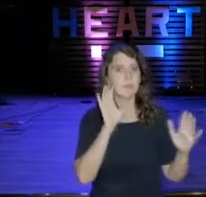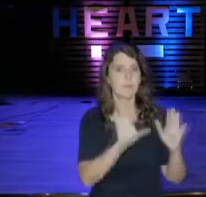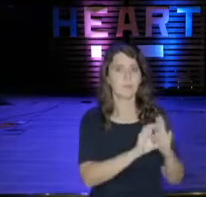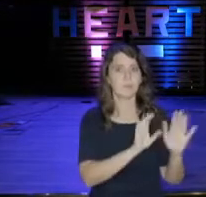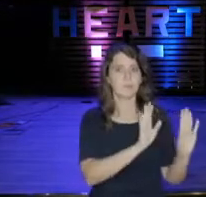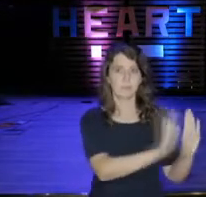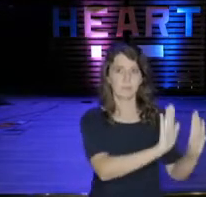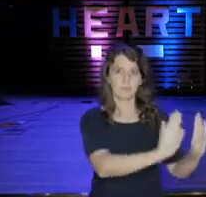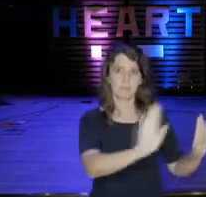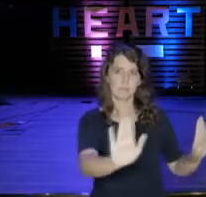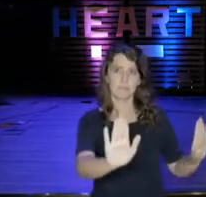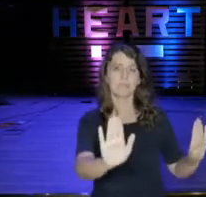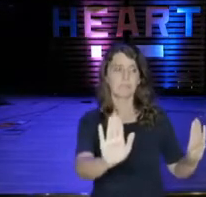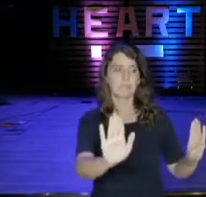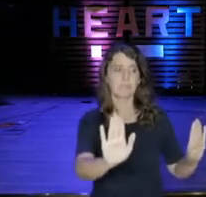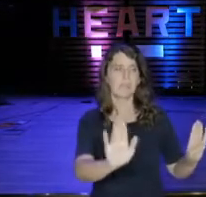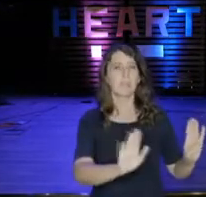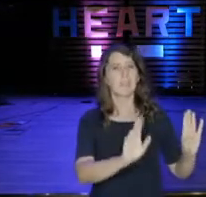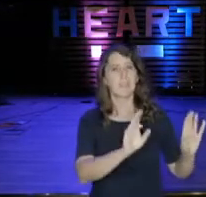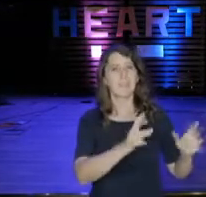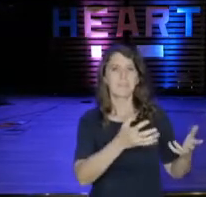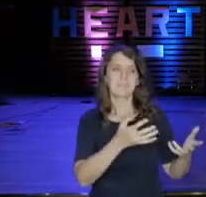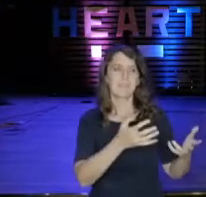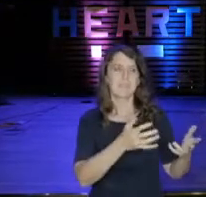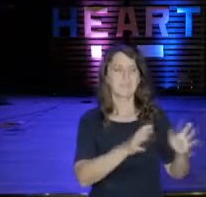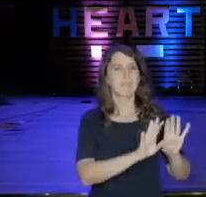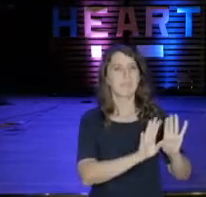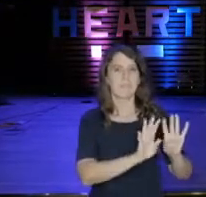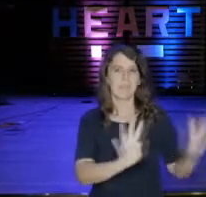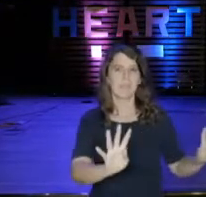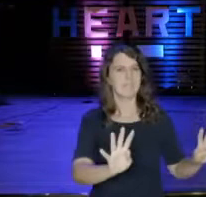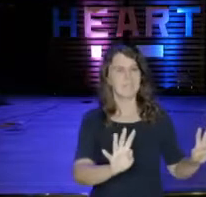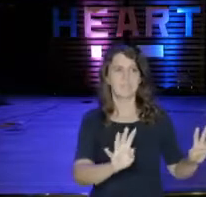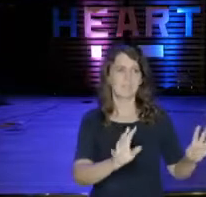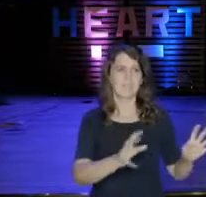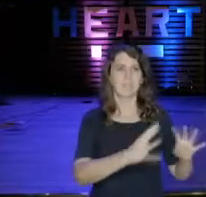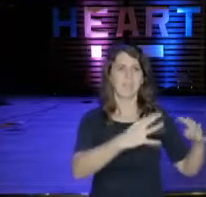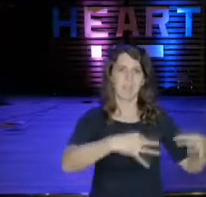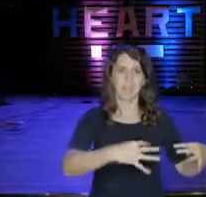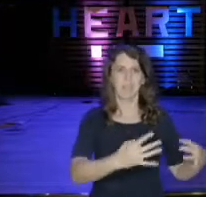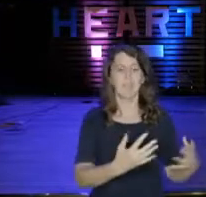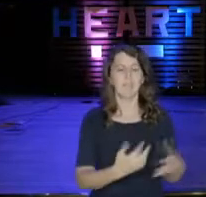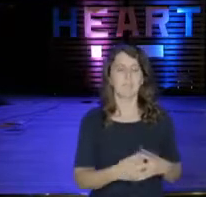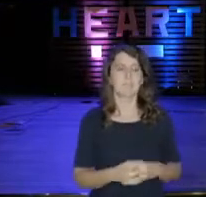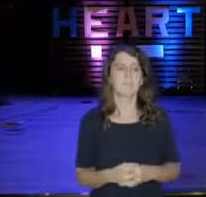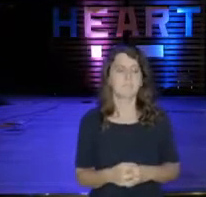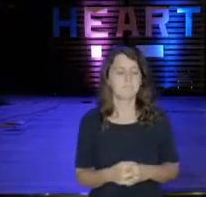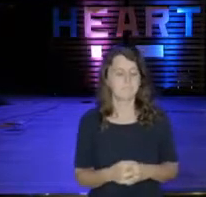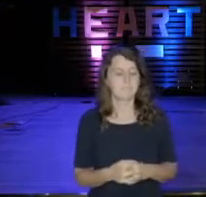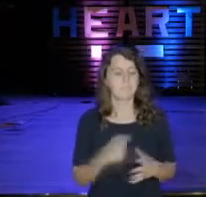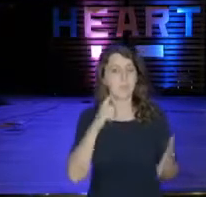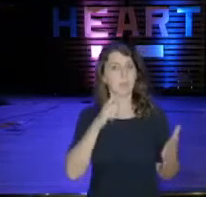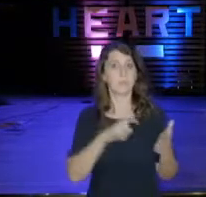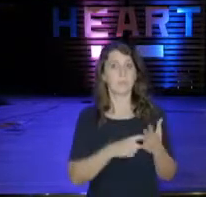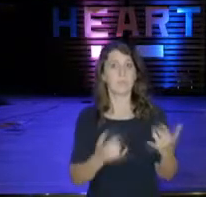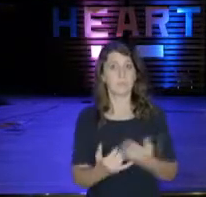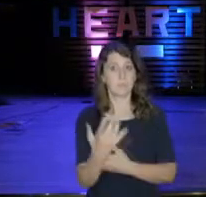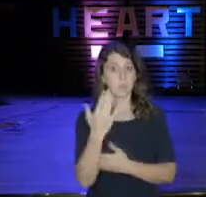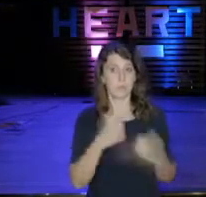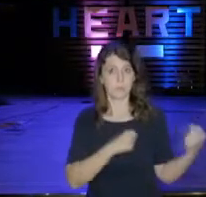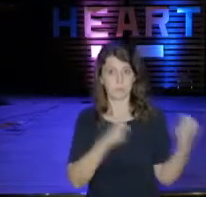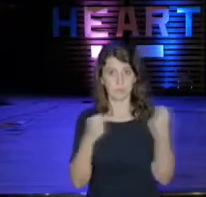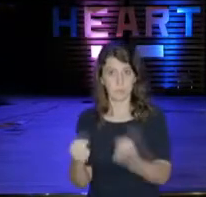this fence that needed to be replaced. I mean, this fence was in terrible shape. And I noticed this morning on my way to